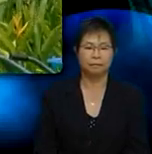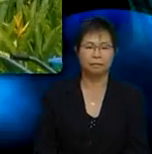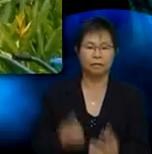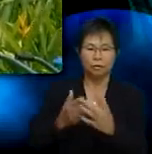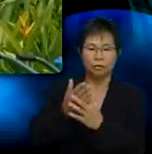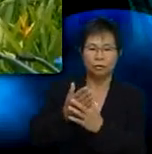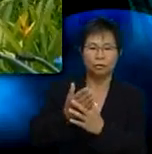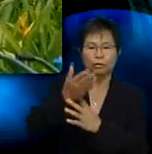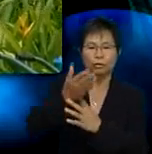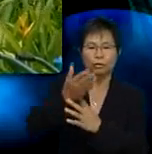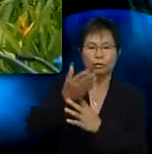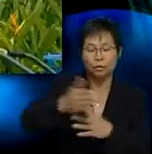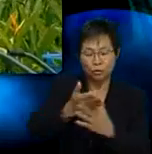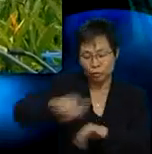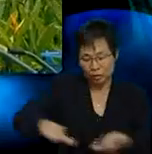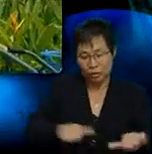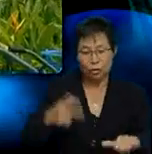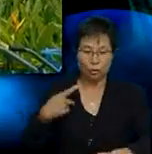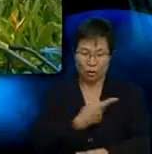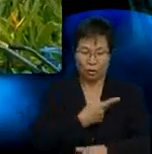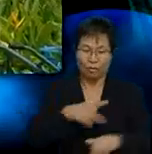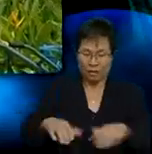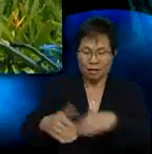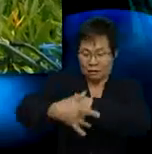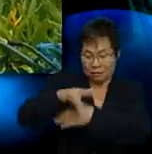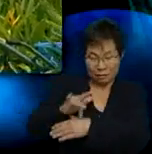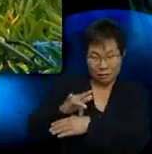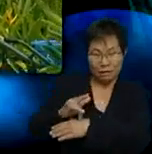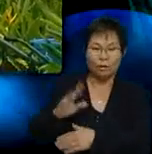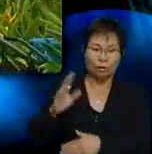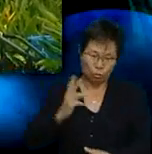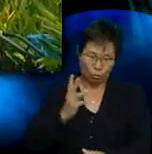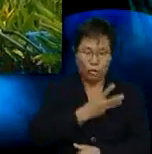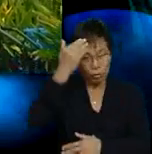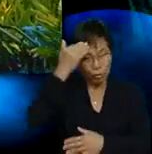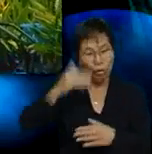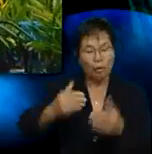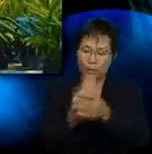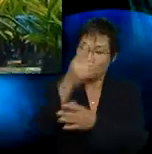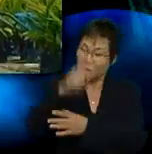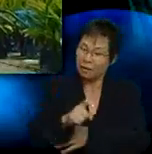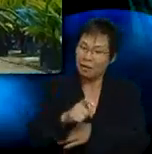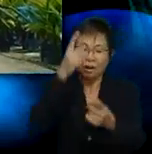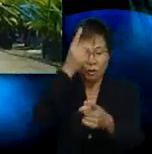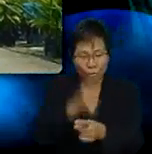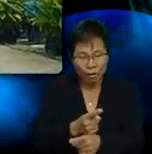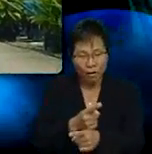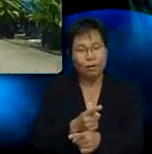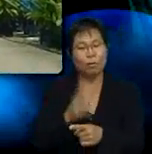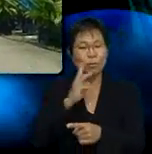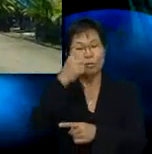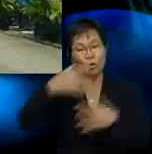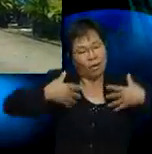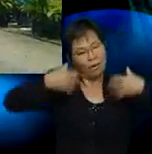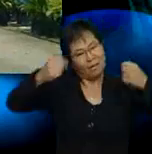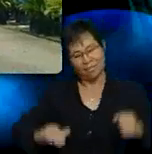Through the activity that we have done earlier, we know that plants need the right of water for